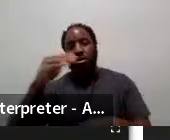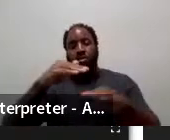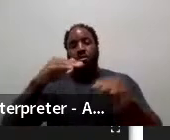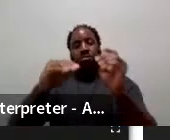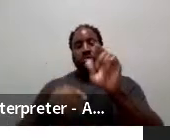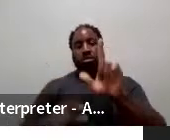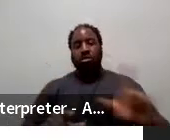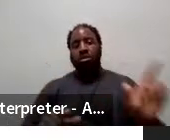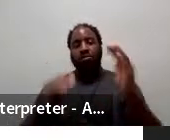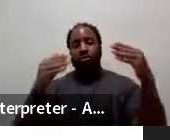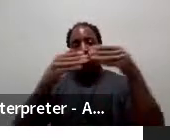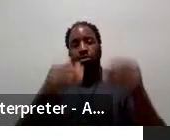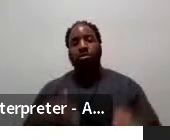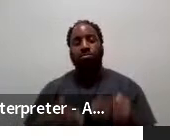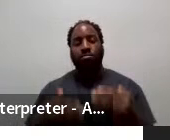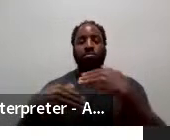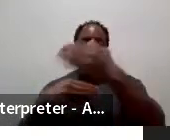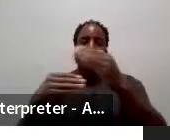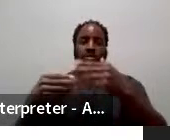please.